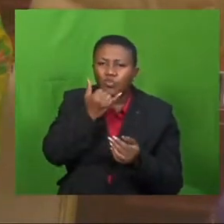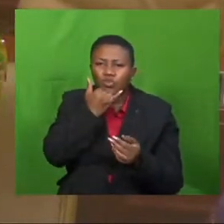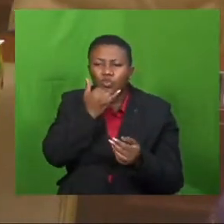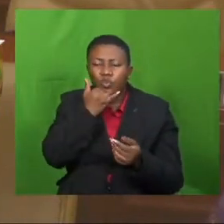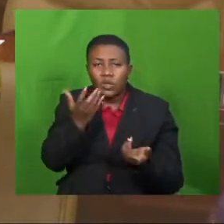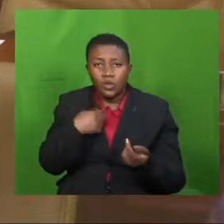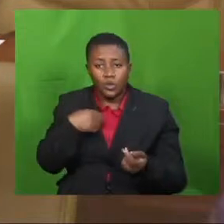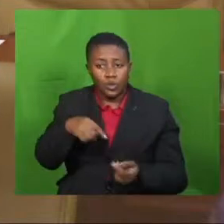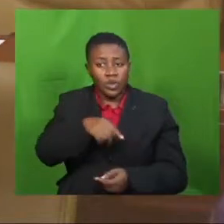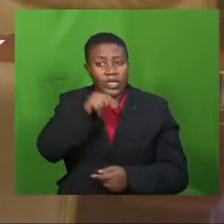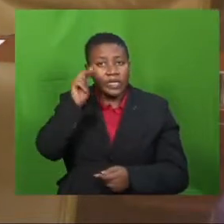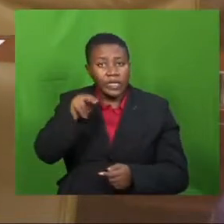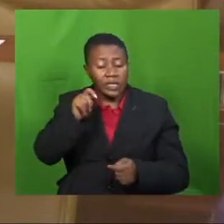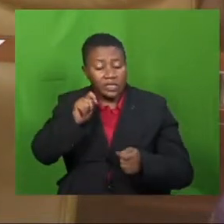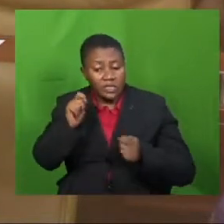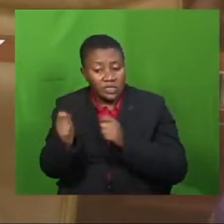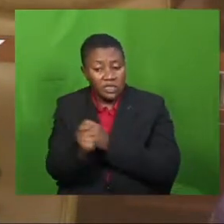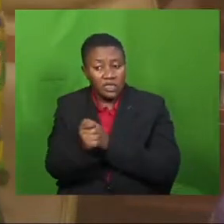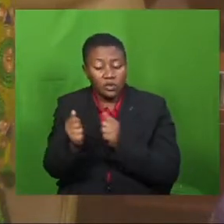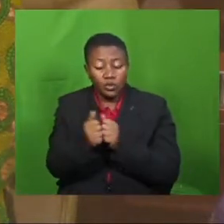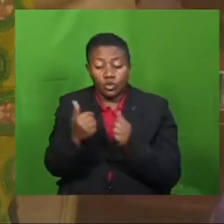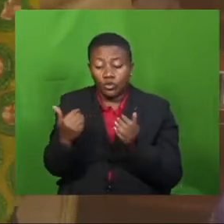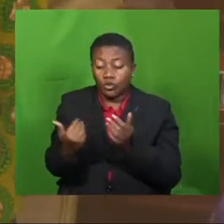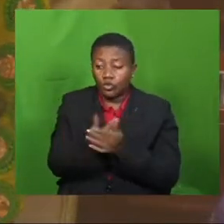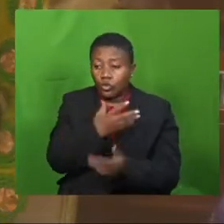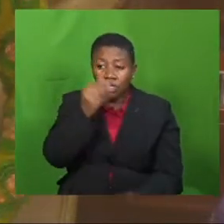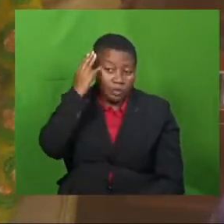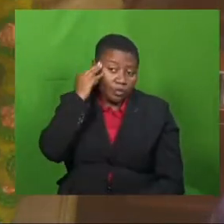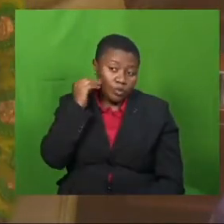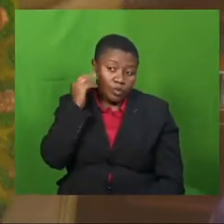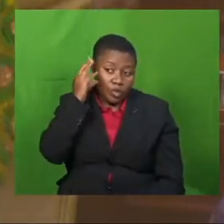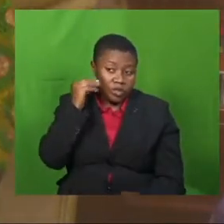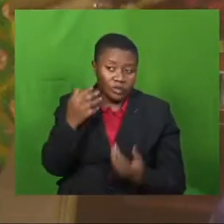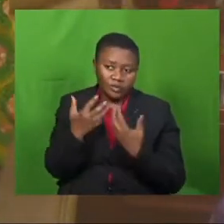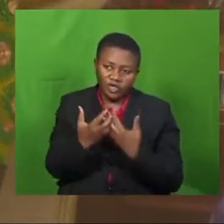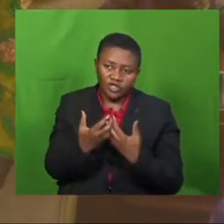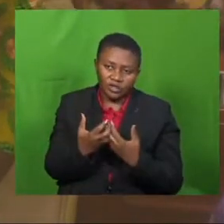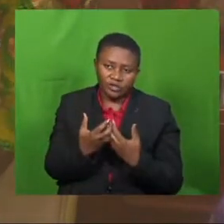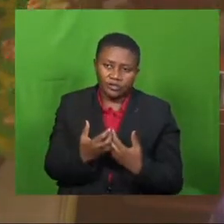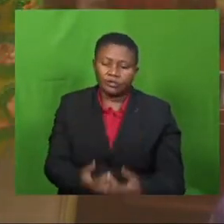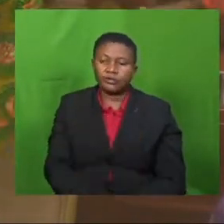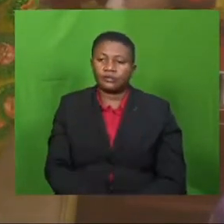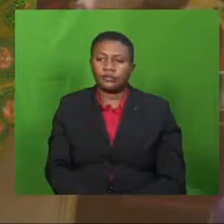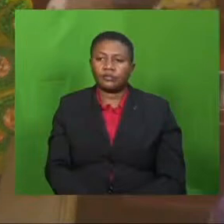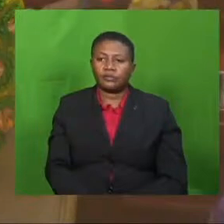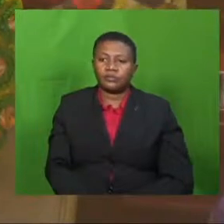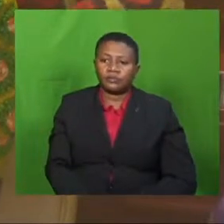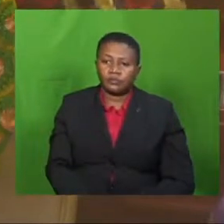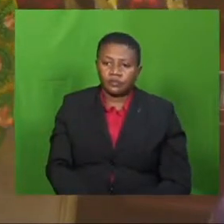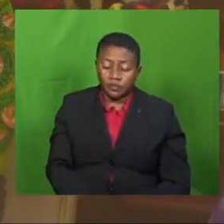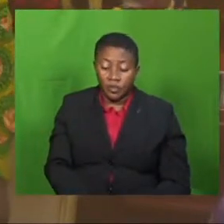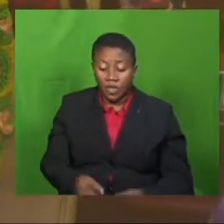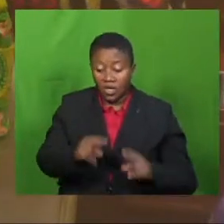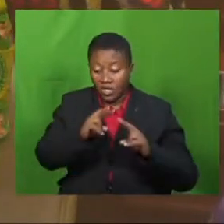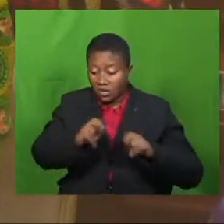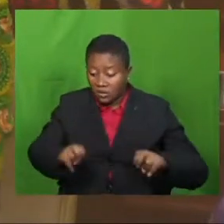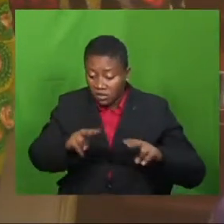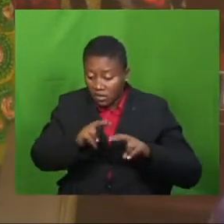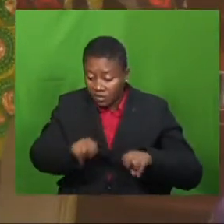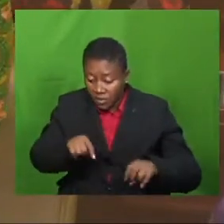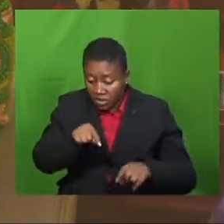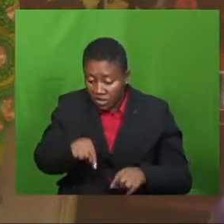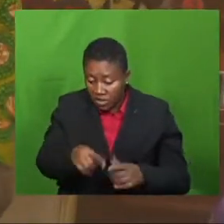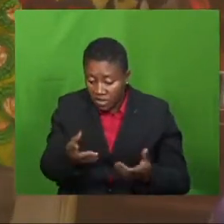system with a modern one. So, Speaker, your committee examined the agreement in detail, and we are